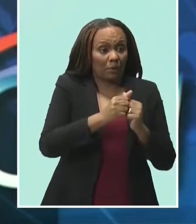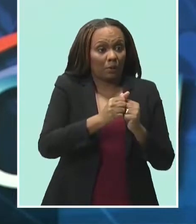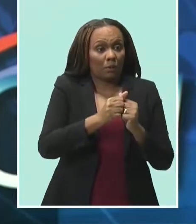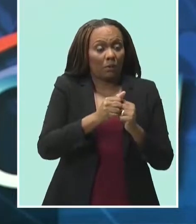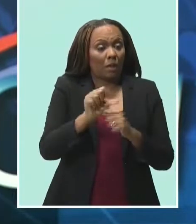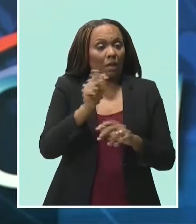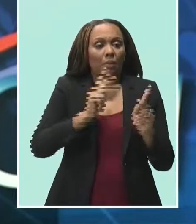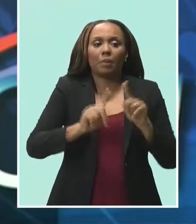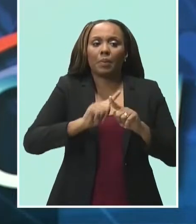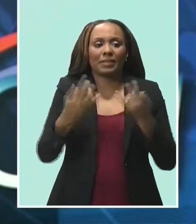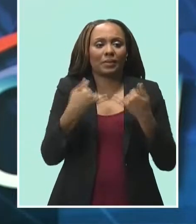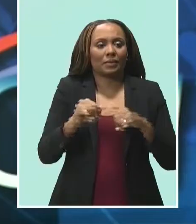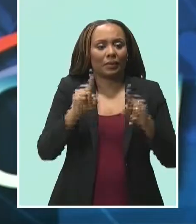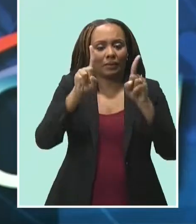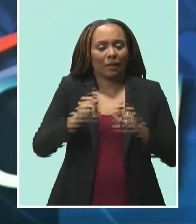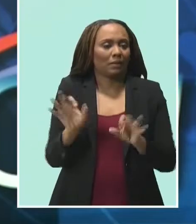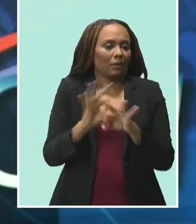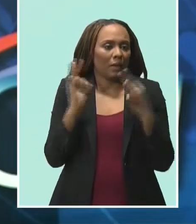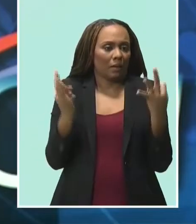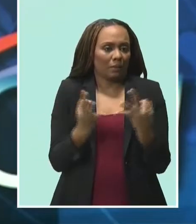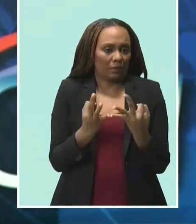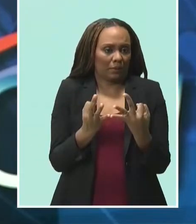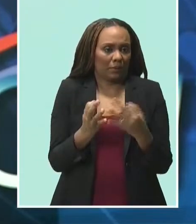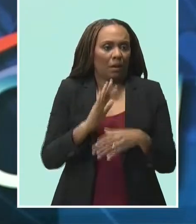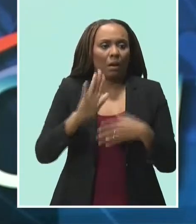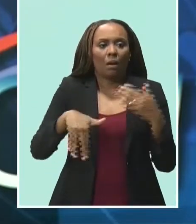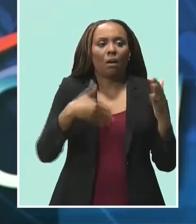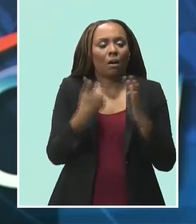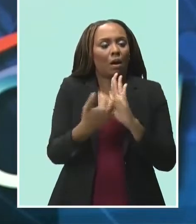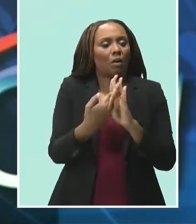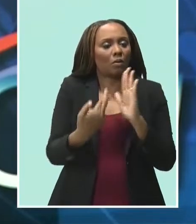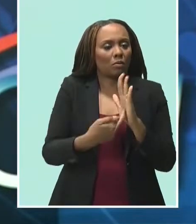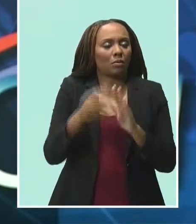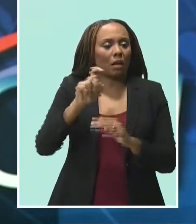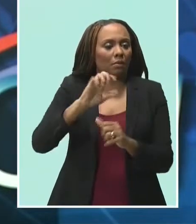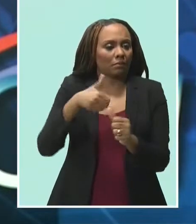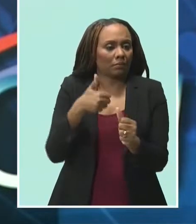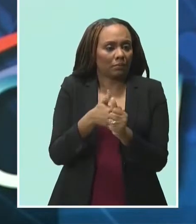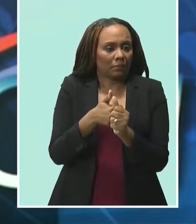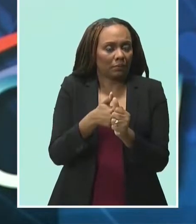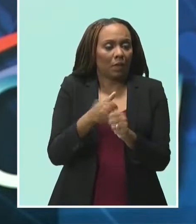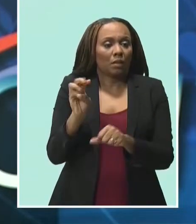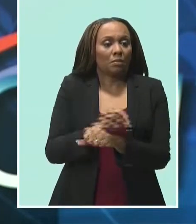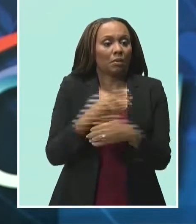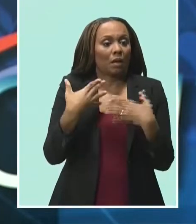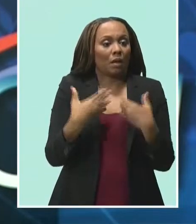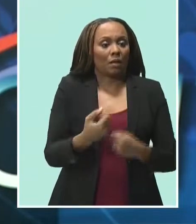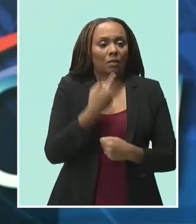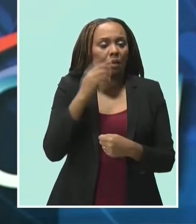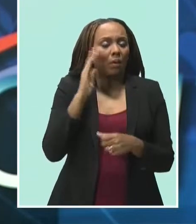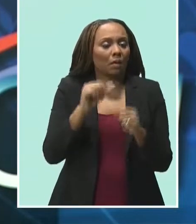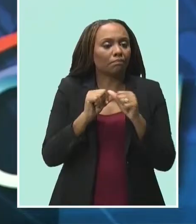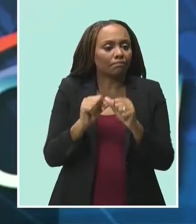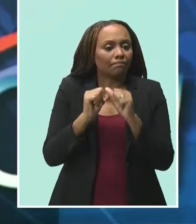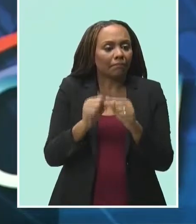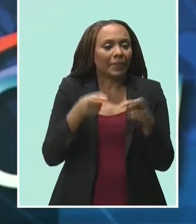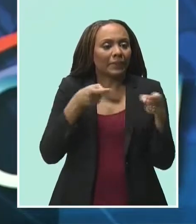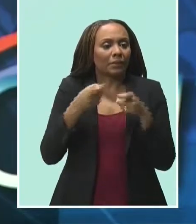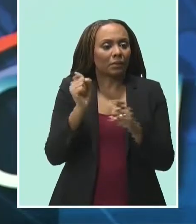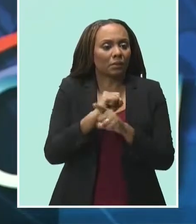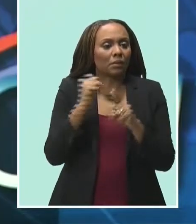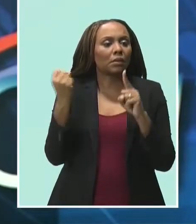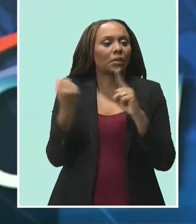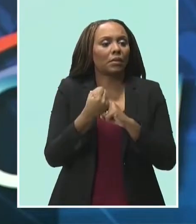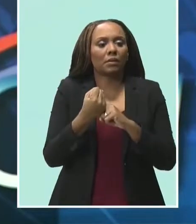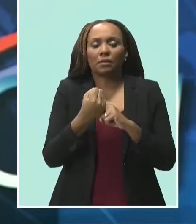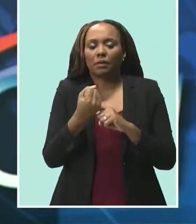members. All precautionary measures and protocols are being observed. The Ministry of Health says it will continue to deal with this situation as